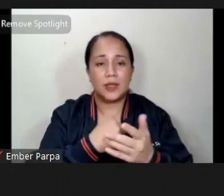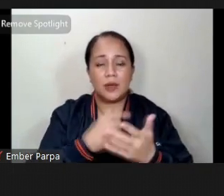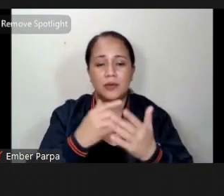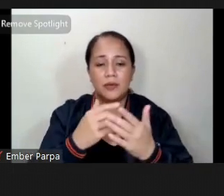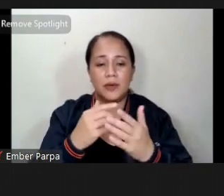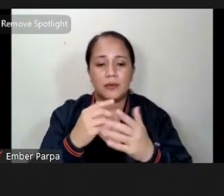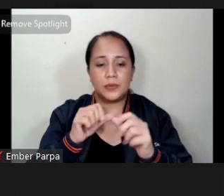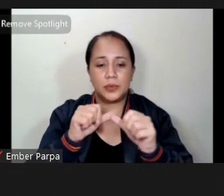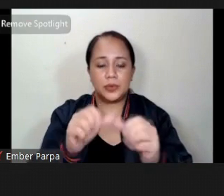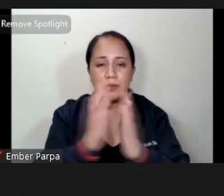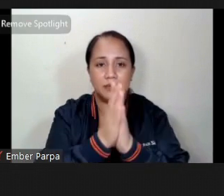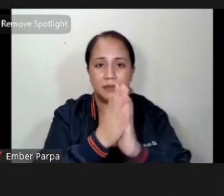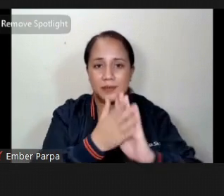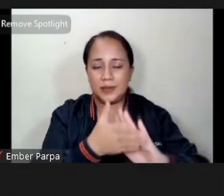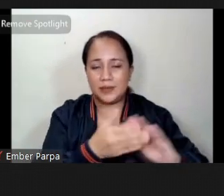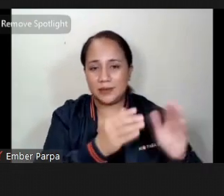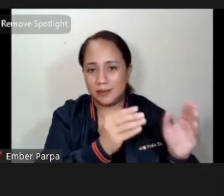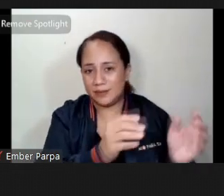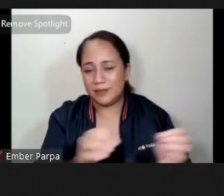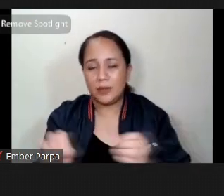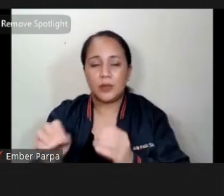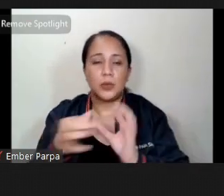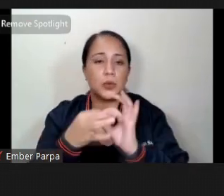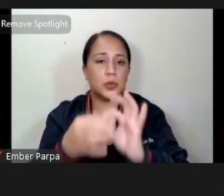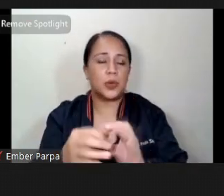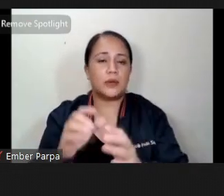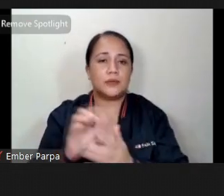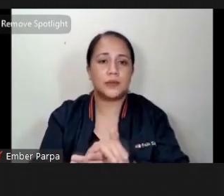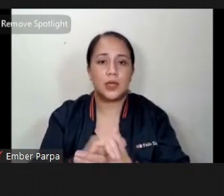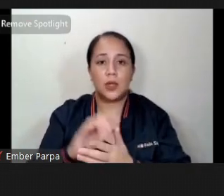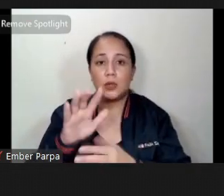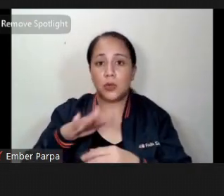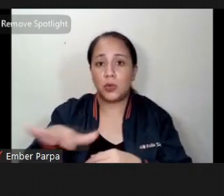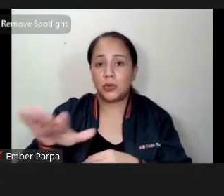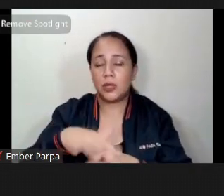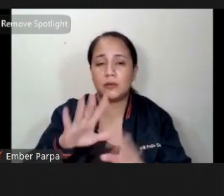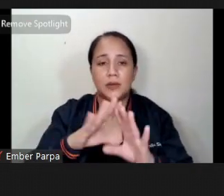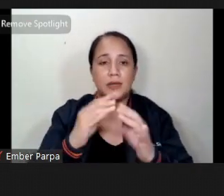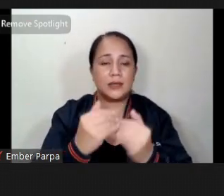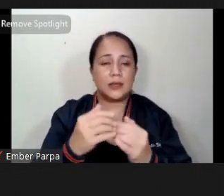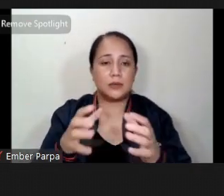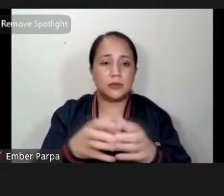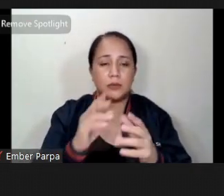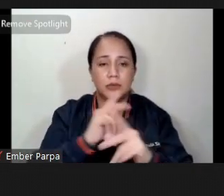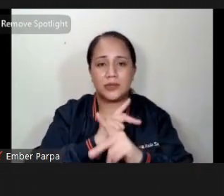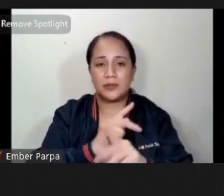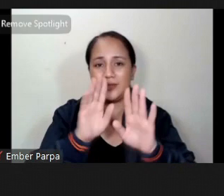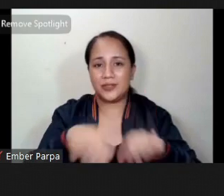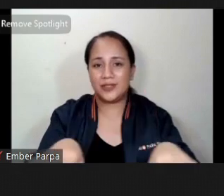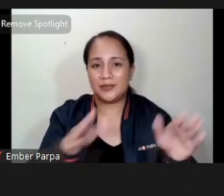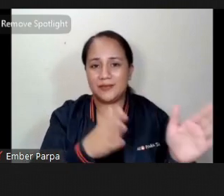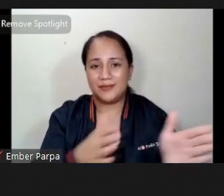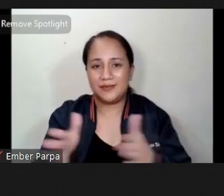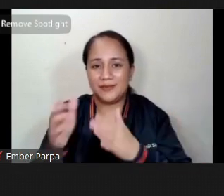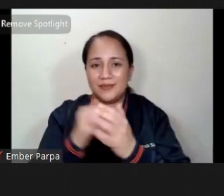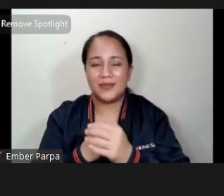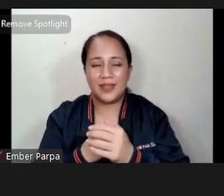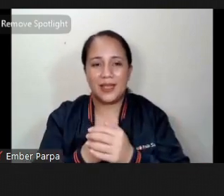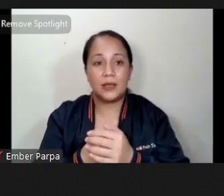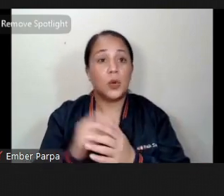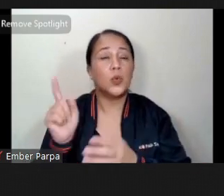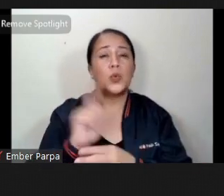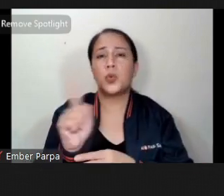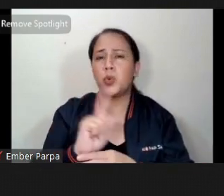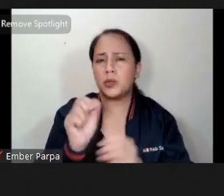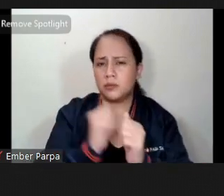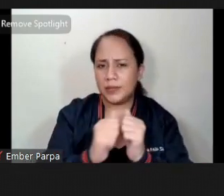peace and order in accordance to local or barangay council of the protection of children plans. So, ano po ba ang